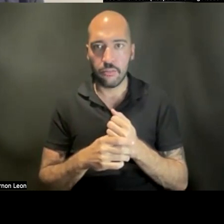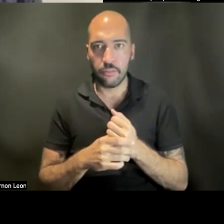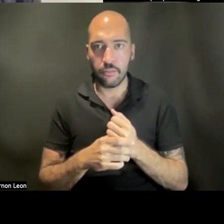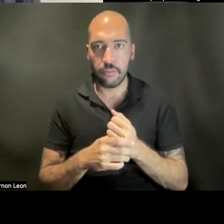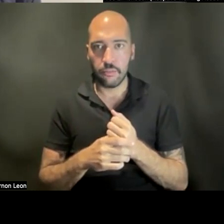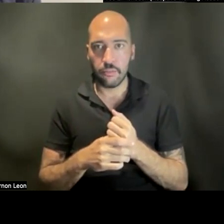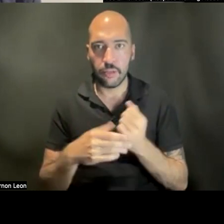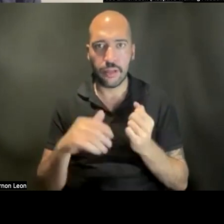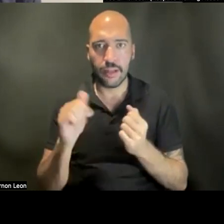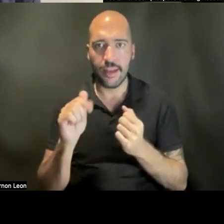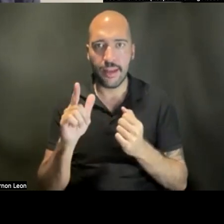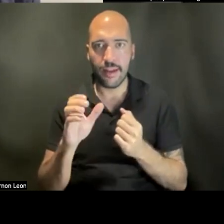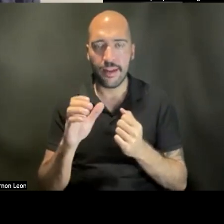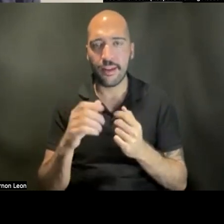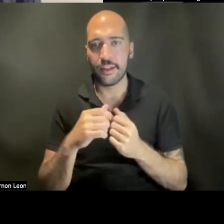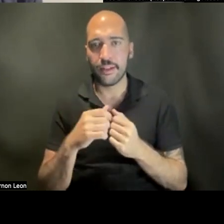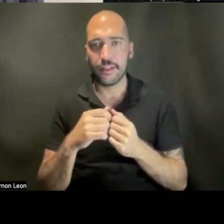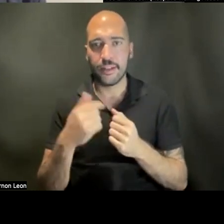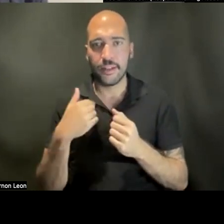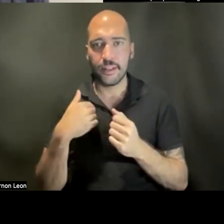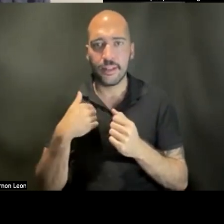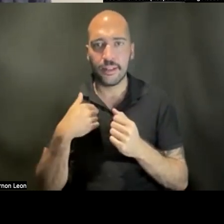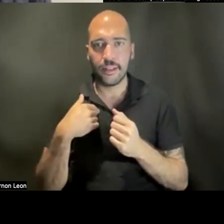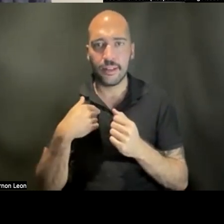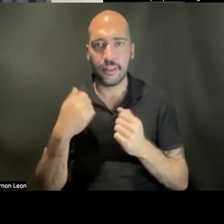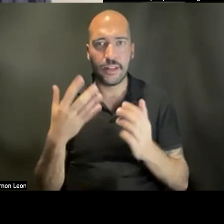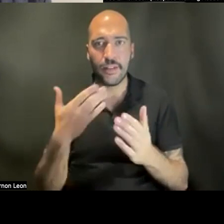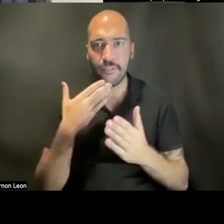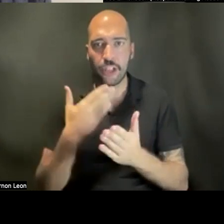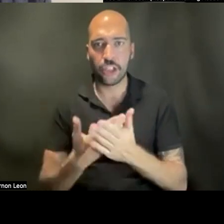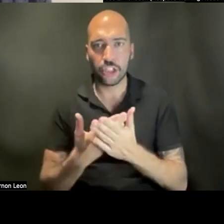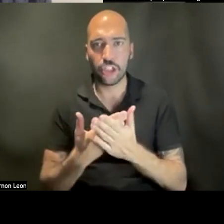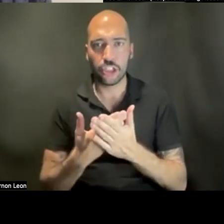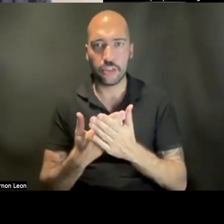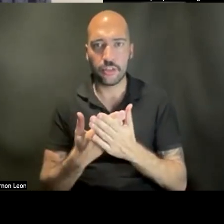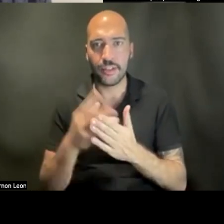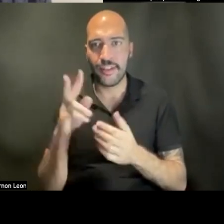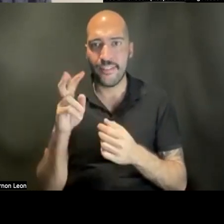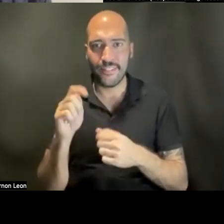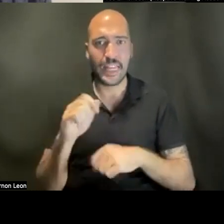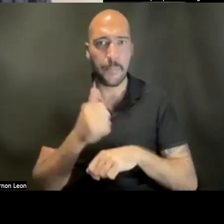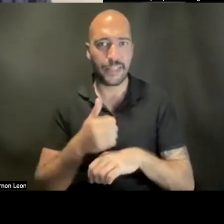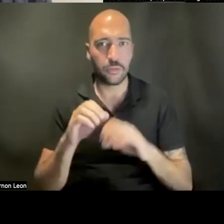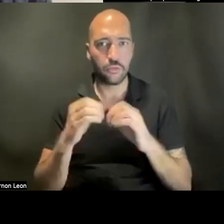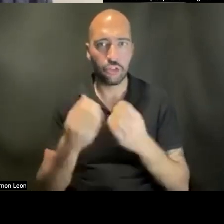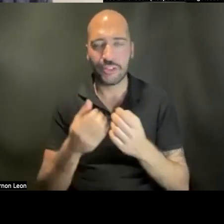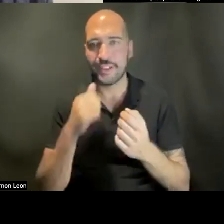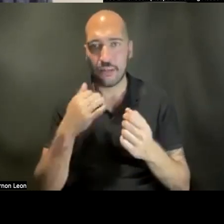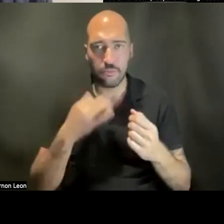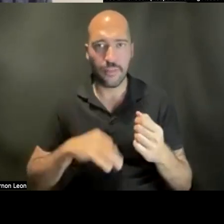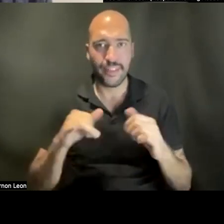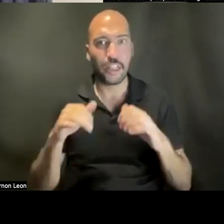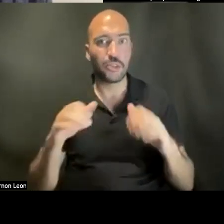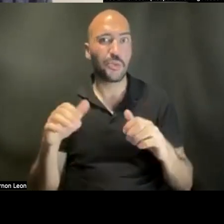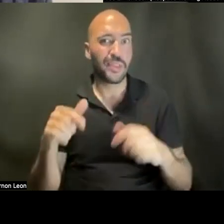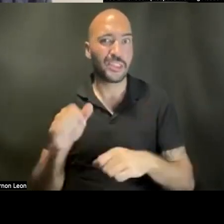This is Alec. You can get, there's lots of good veteran-based organizations, nonprofits that are doing good